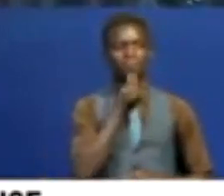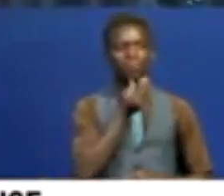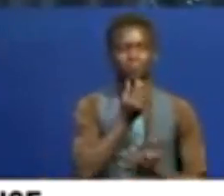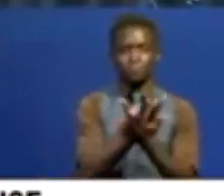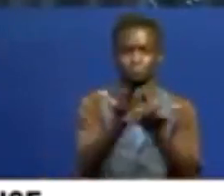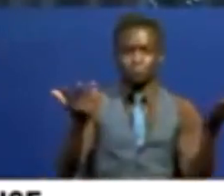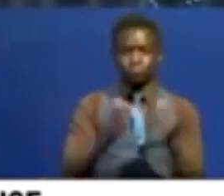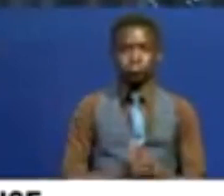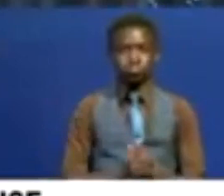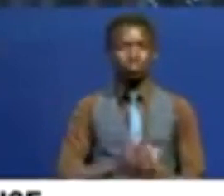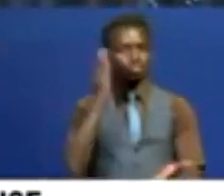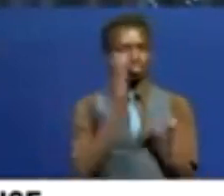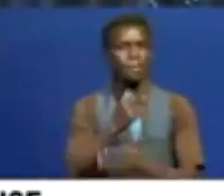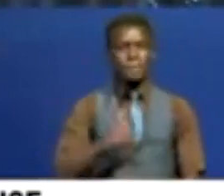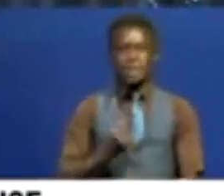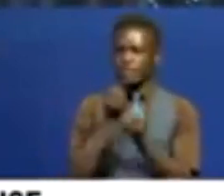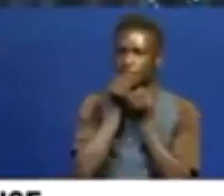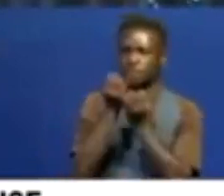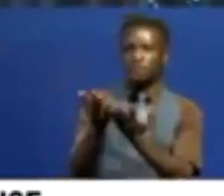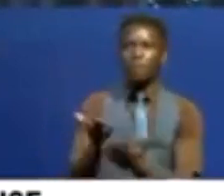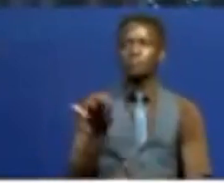I did inform His Majesty earlier